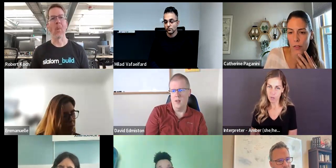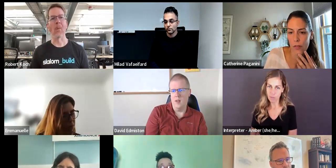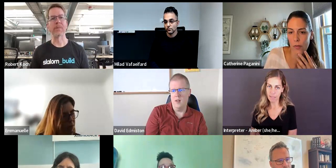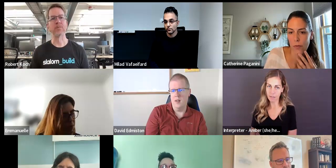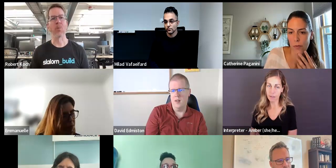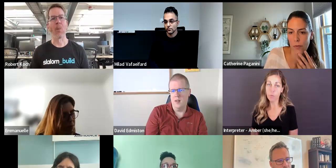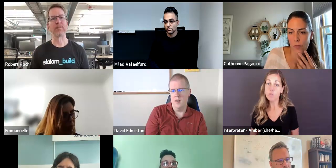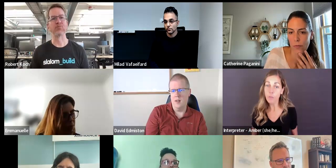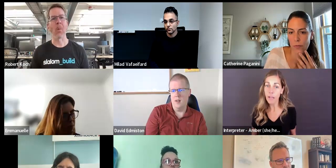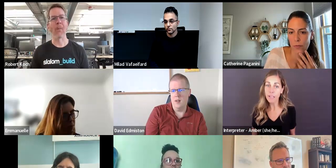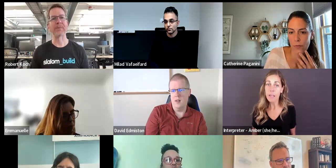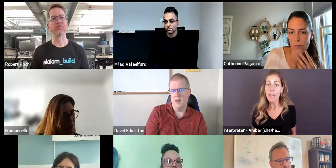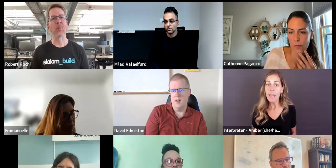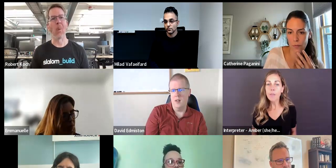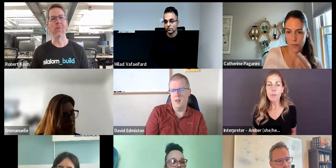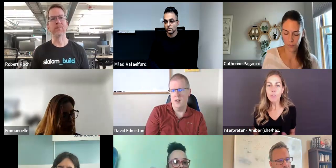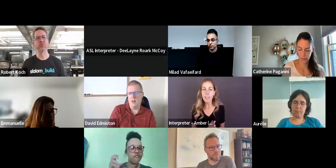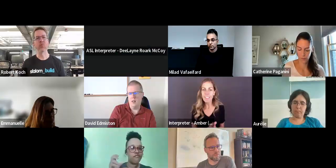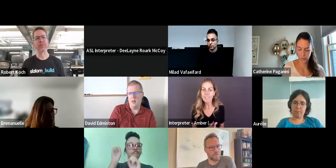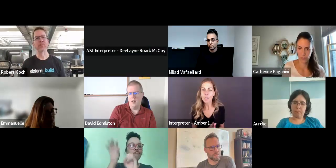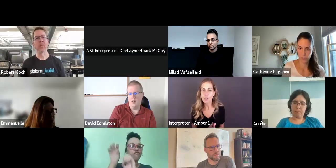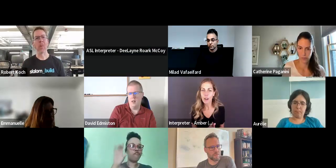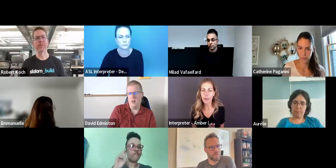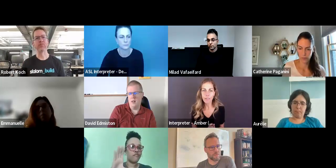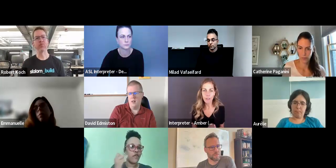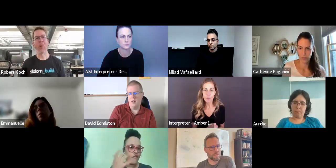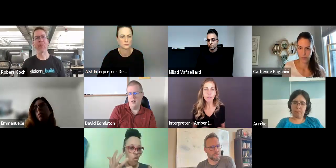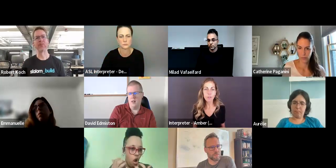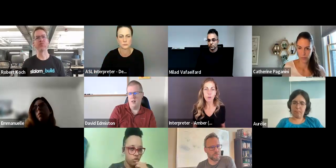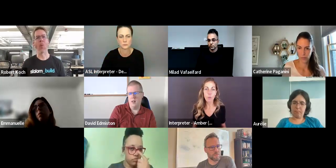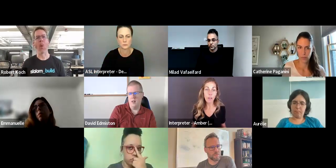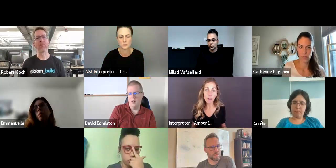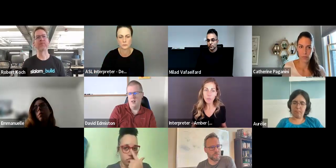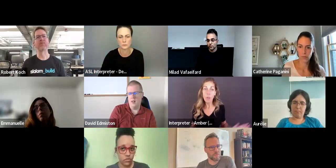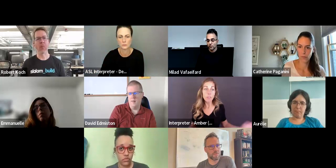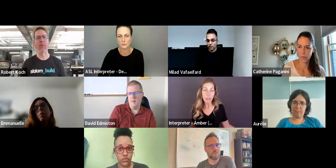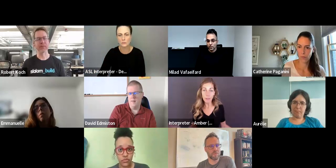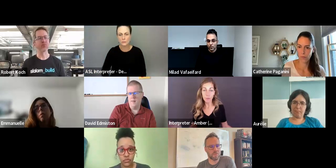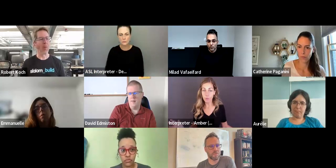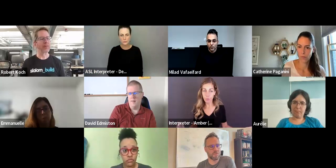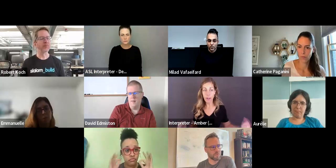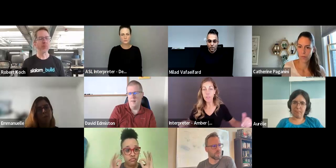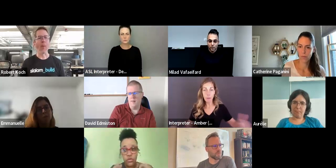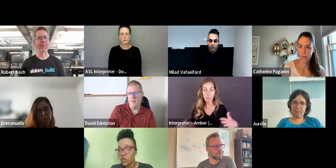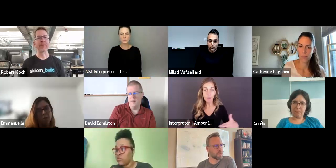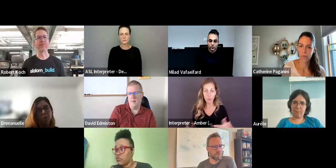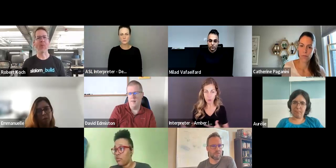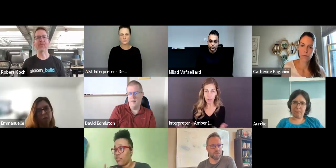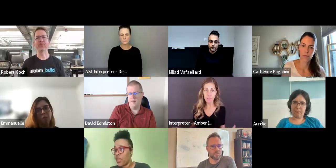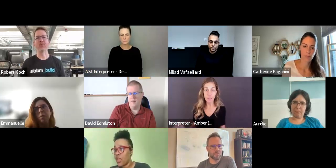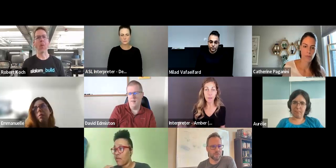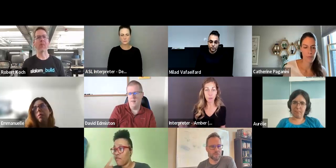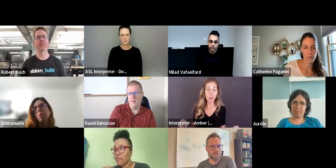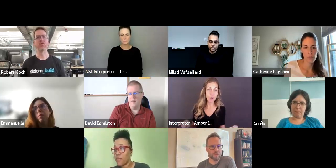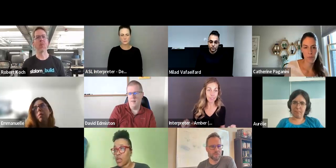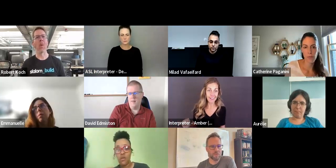necessarily chiming in on stuff, which is fine. If you feel like that's not your area of expertise or your wheelhouse, that's just fine. There might be another